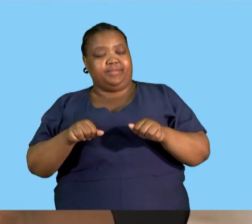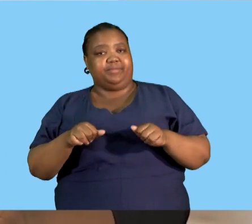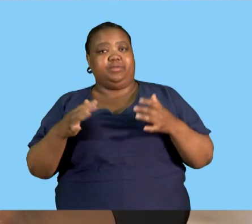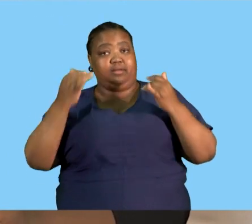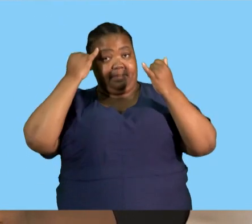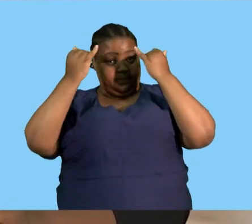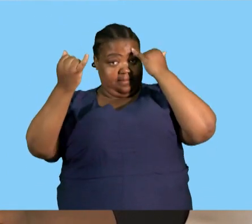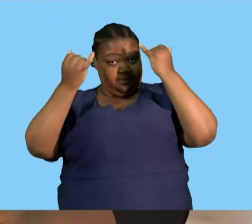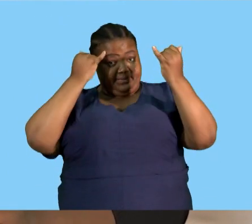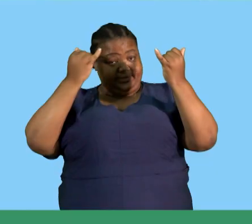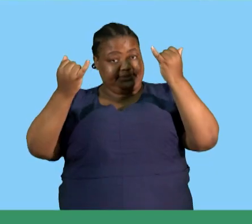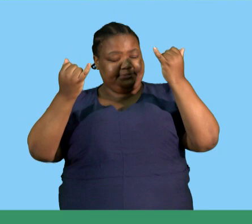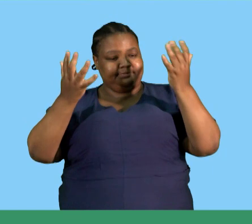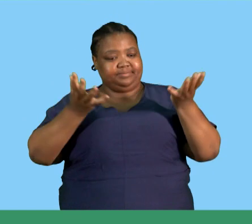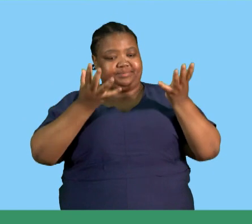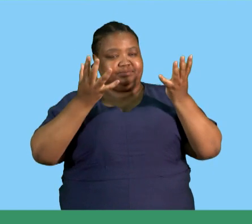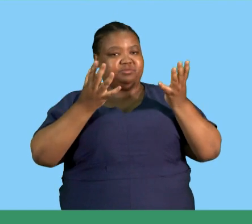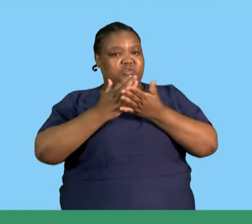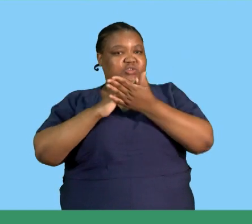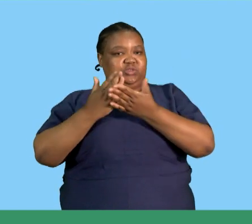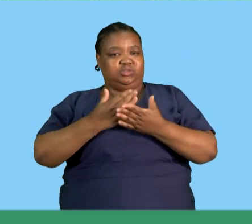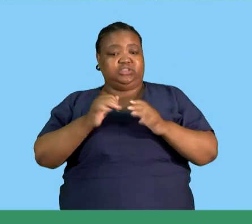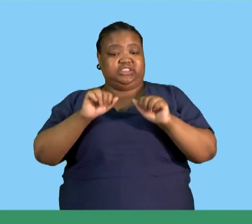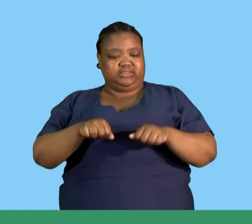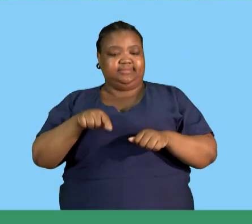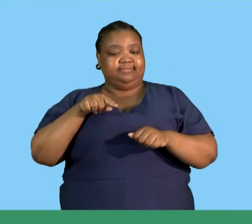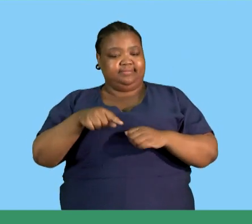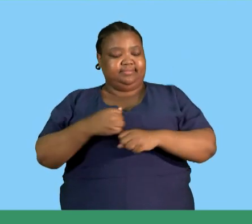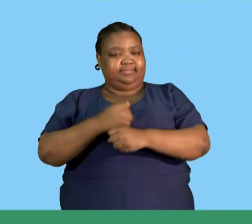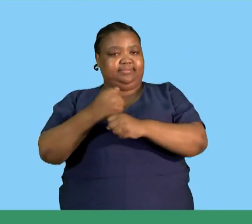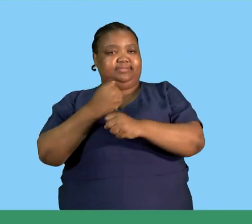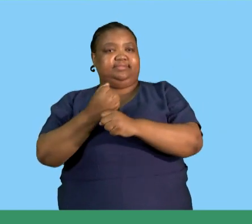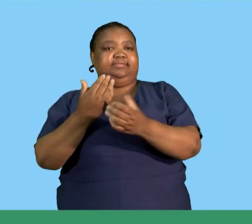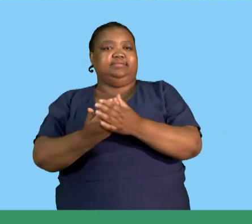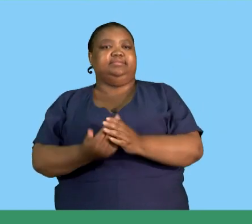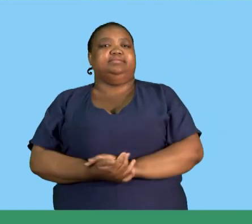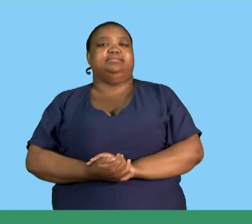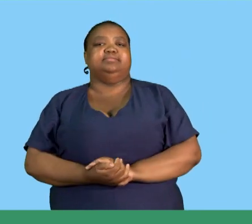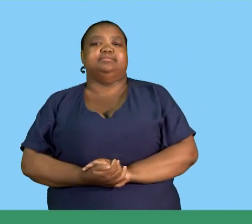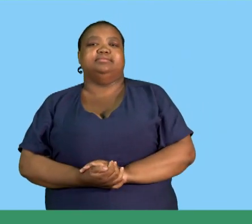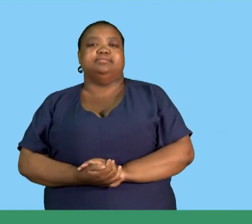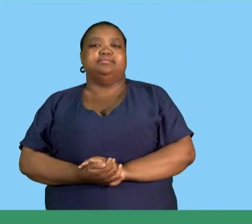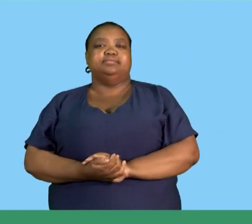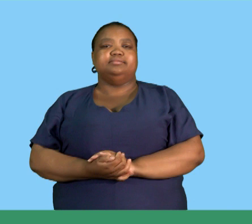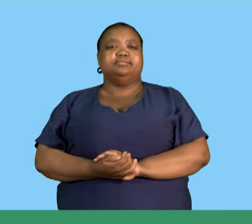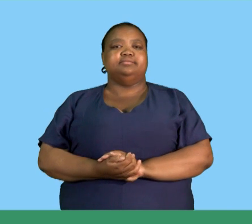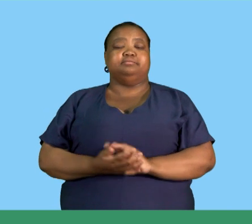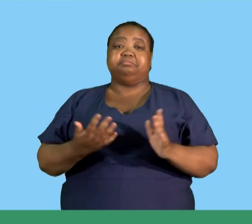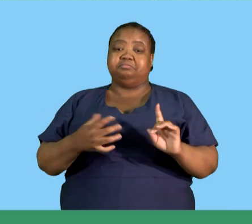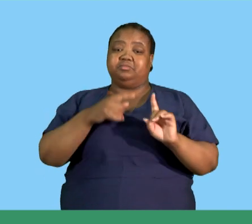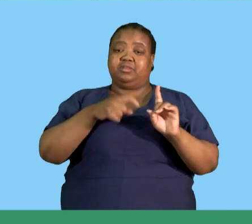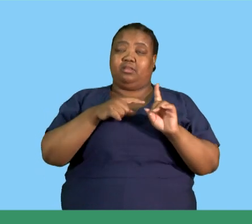So people get ideas from others and they build on them. So it's good. So this person, A, comes